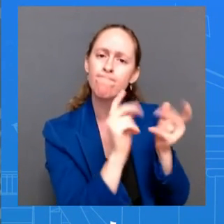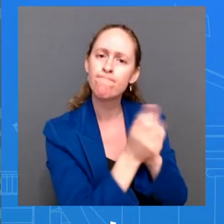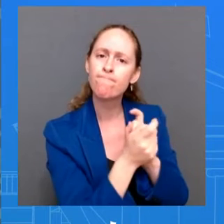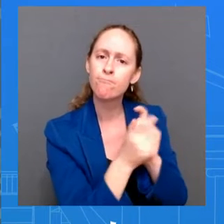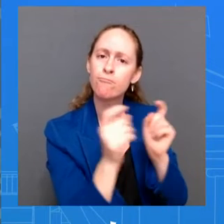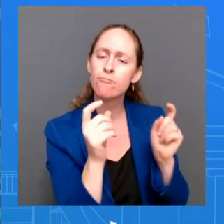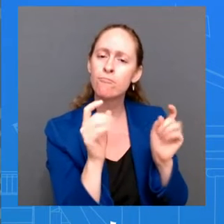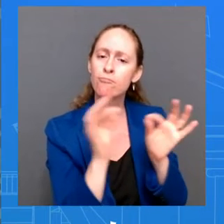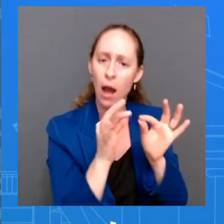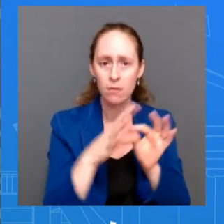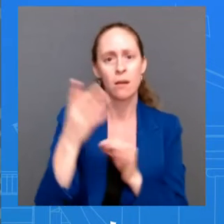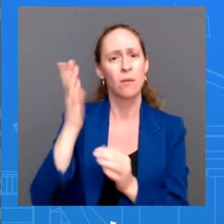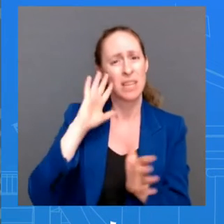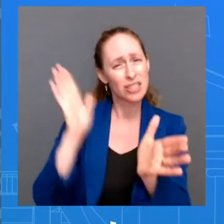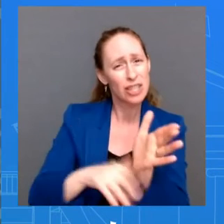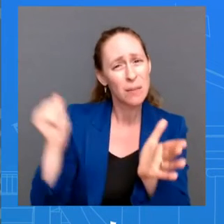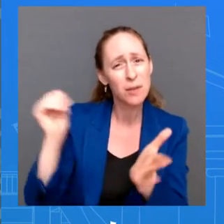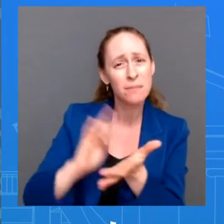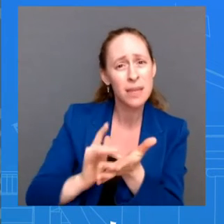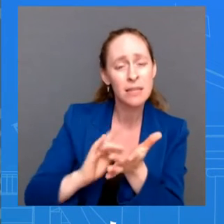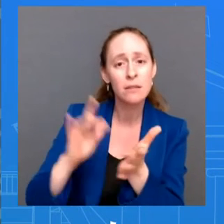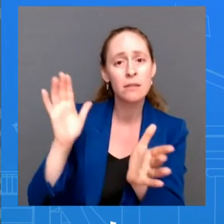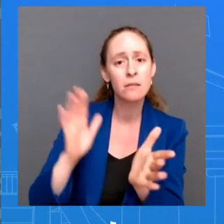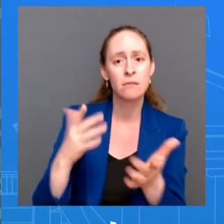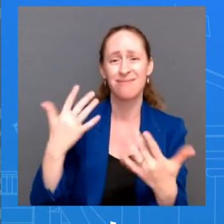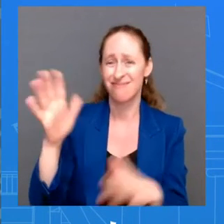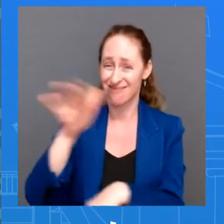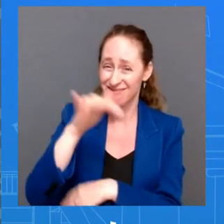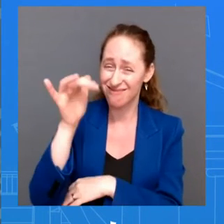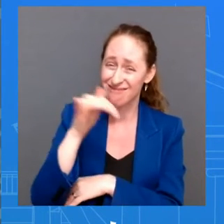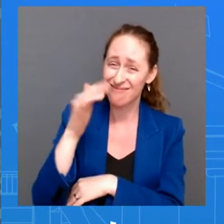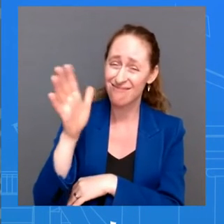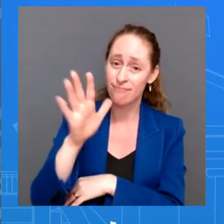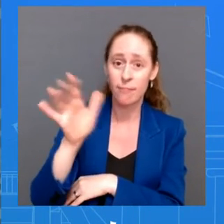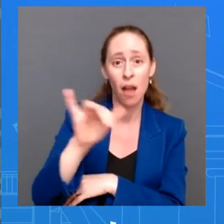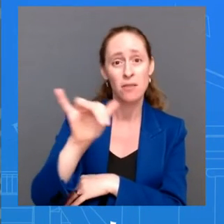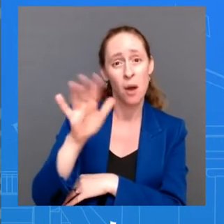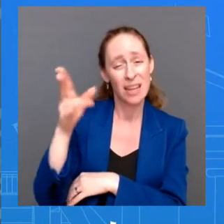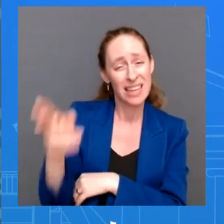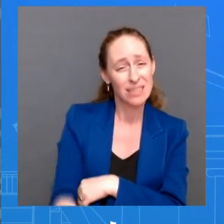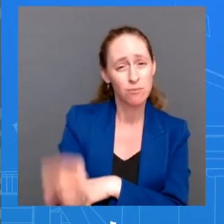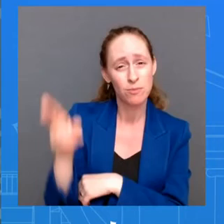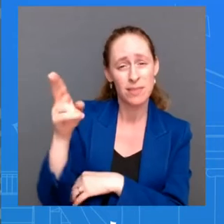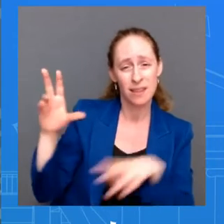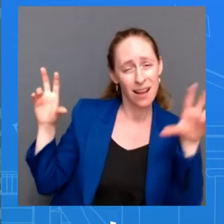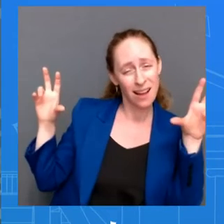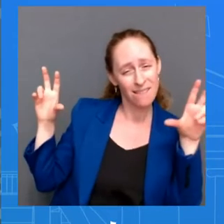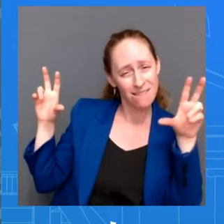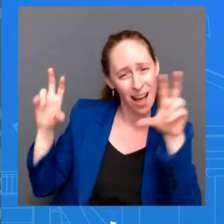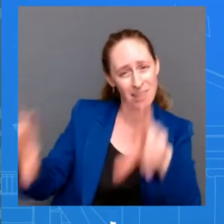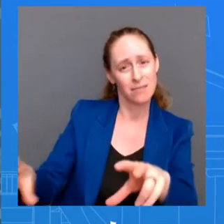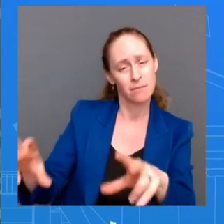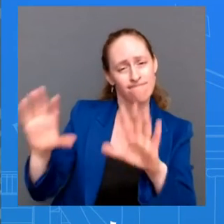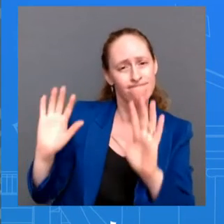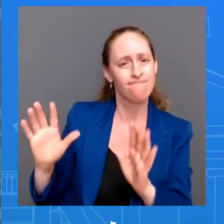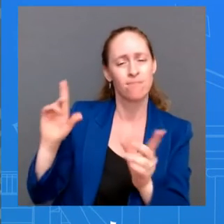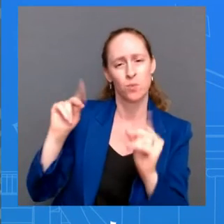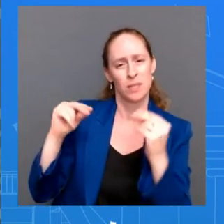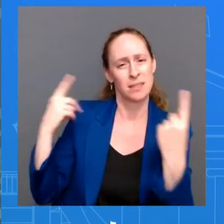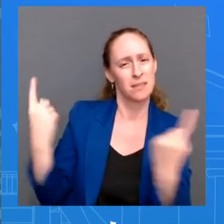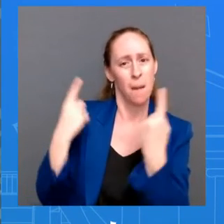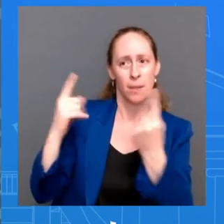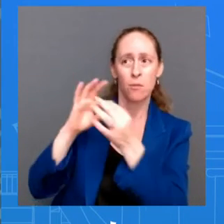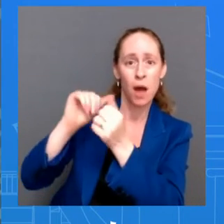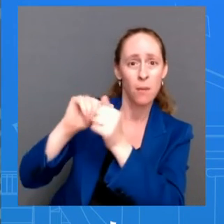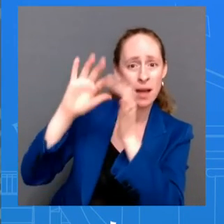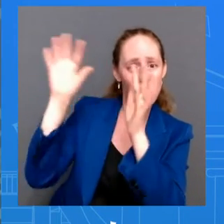in U.S. history when it comes to fighting climate change. So this is a big deal. This is incredibly important. But we also see